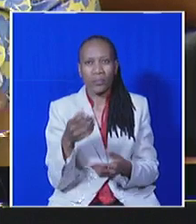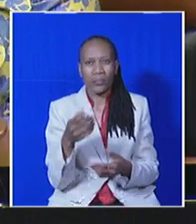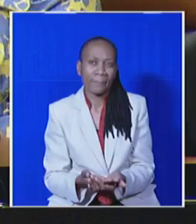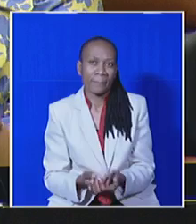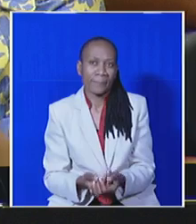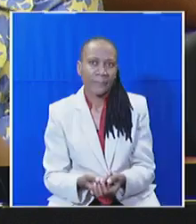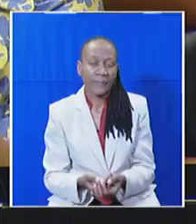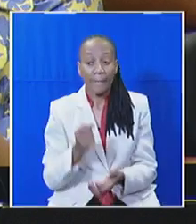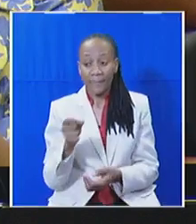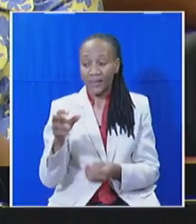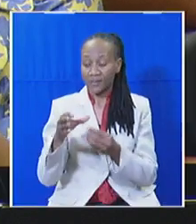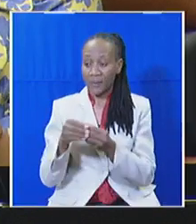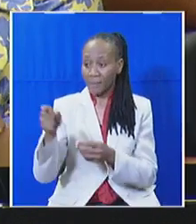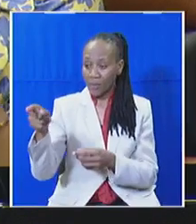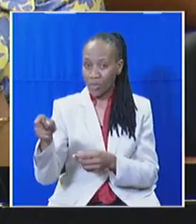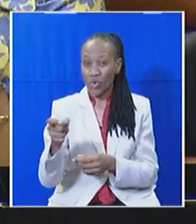He has not, therefore,